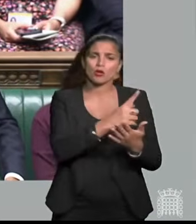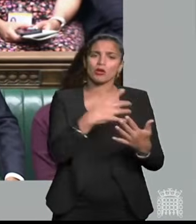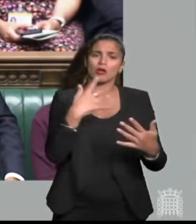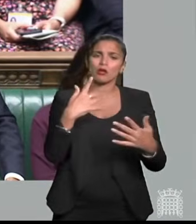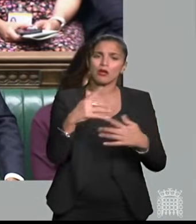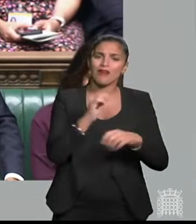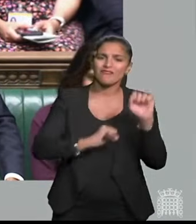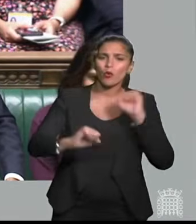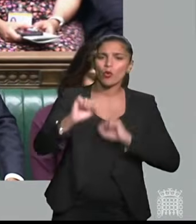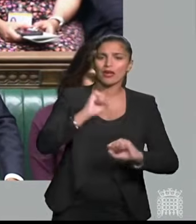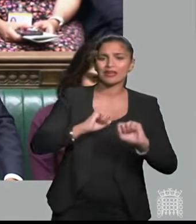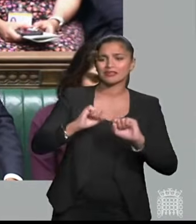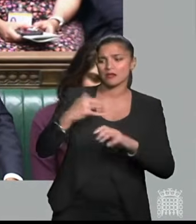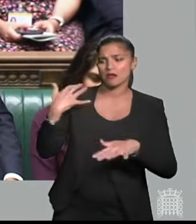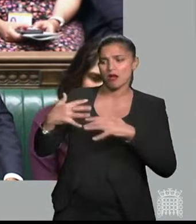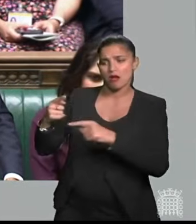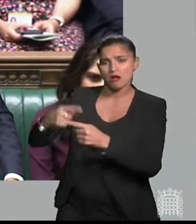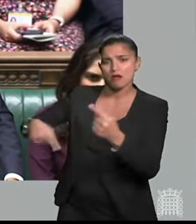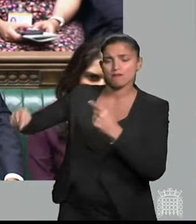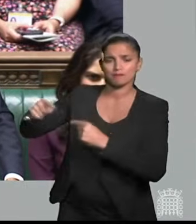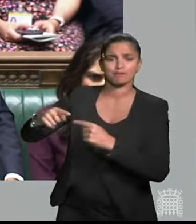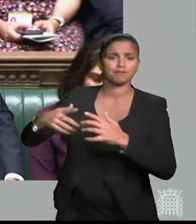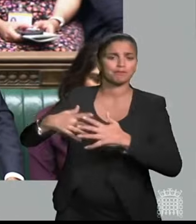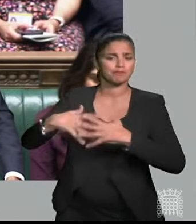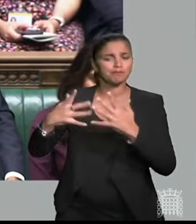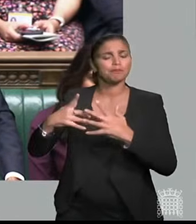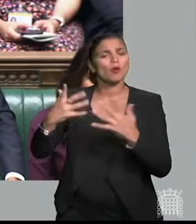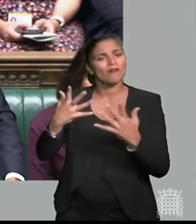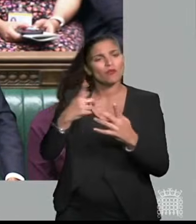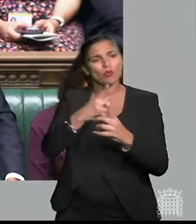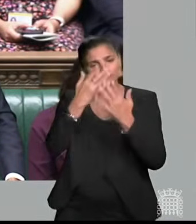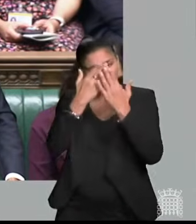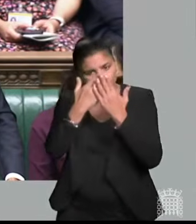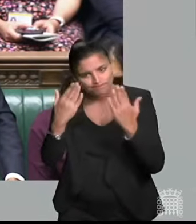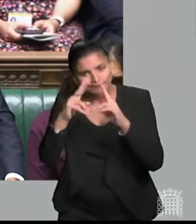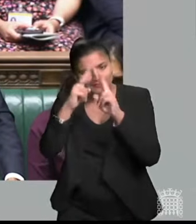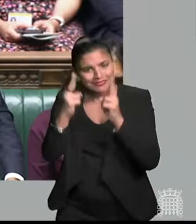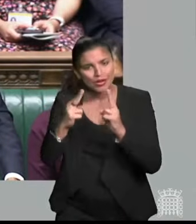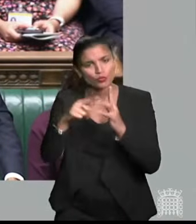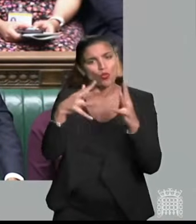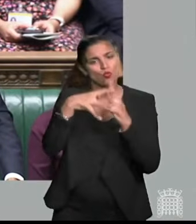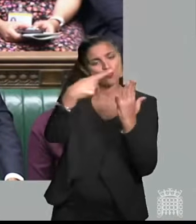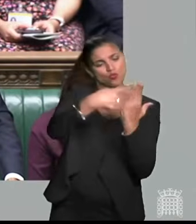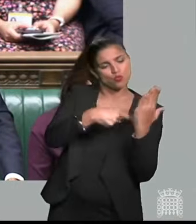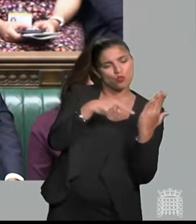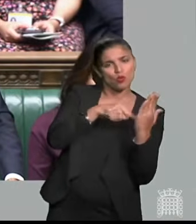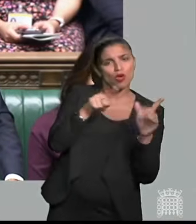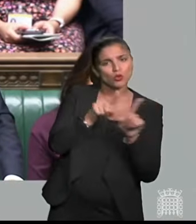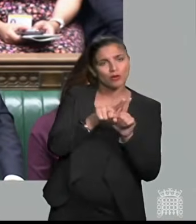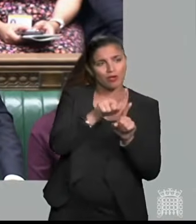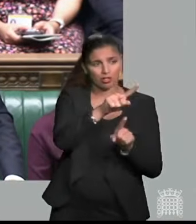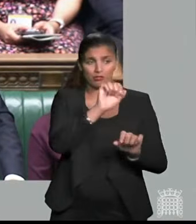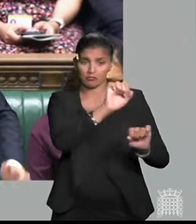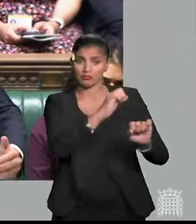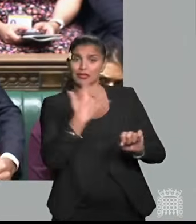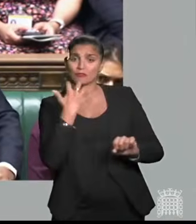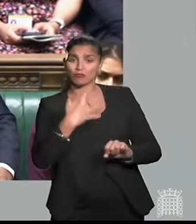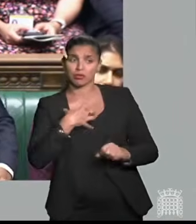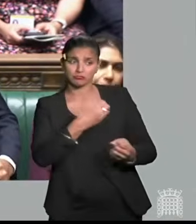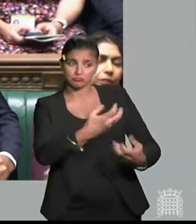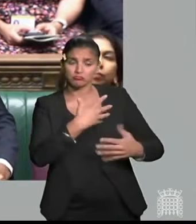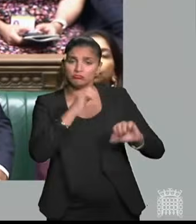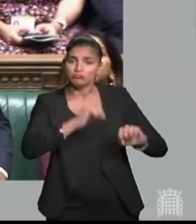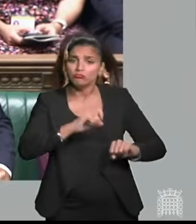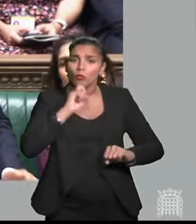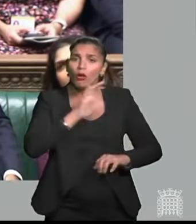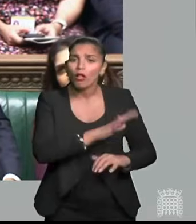harming civilians and indeed to act within international law, as their President has said that their armed forces will do, whilst recognising the